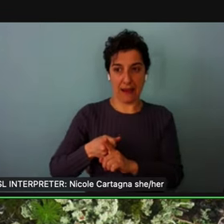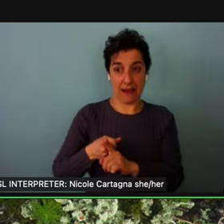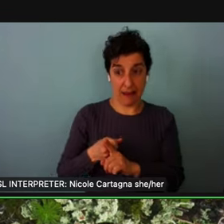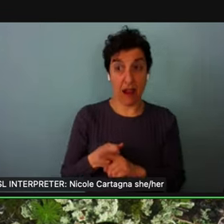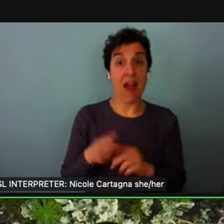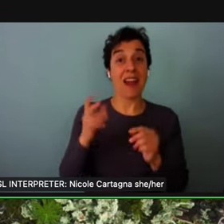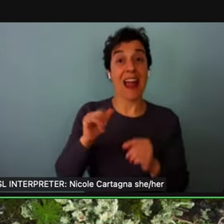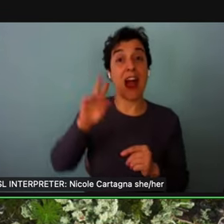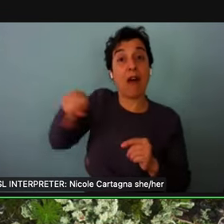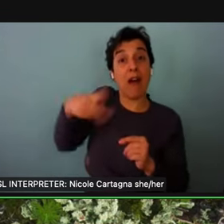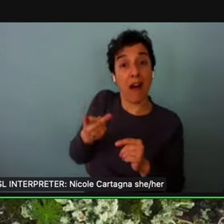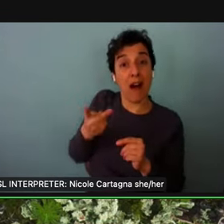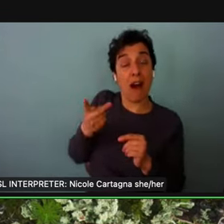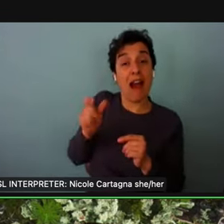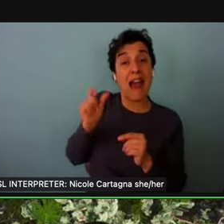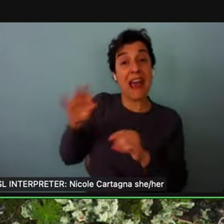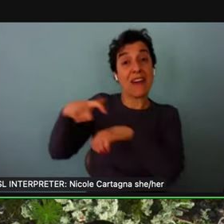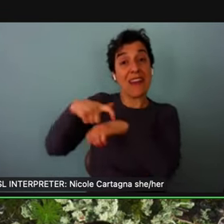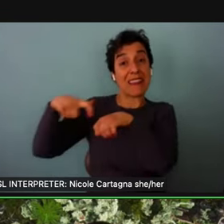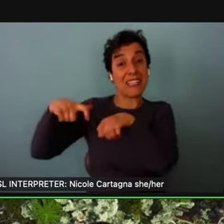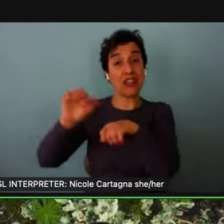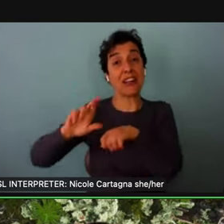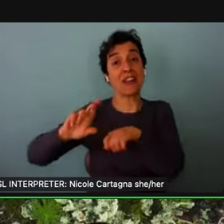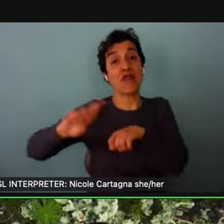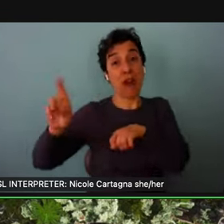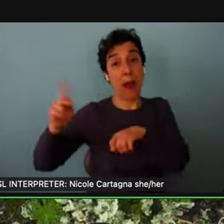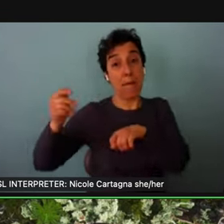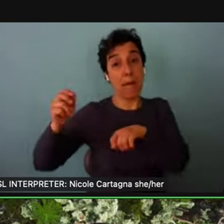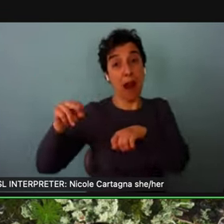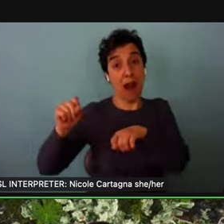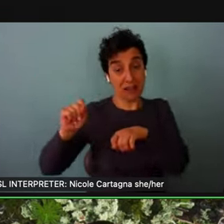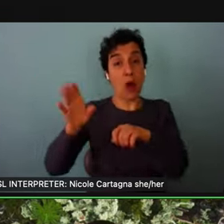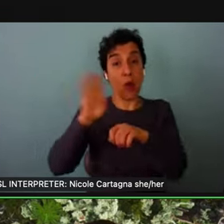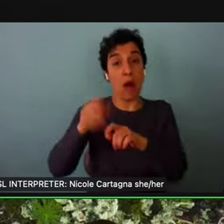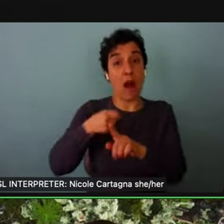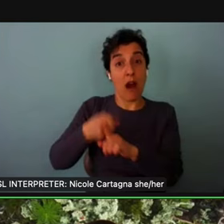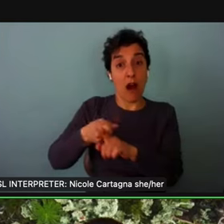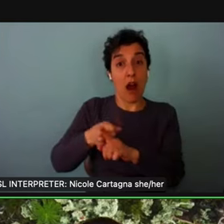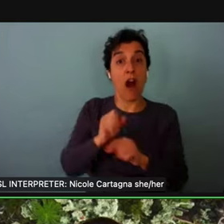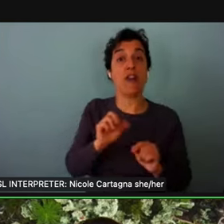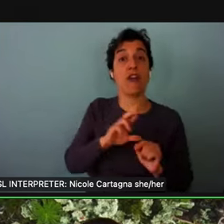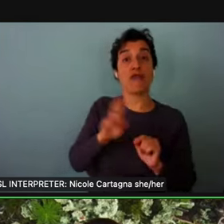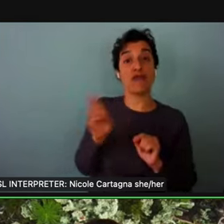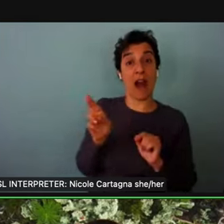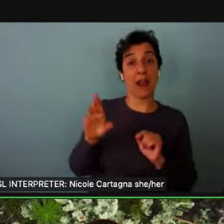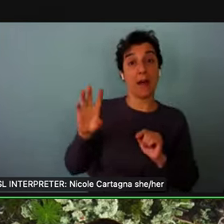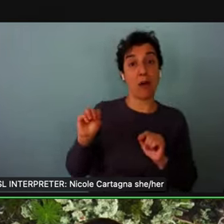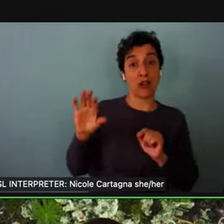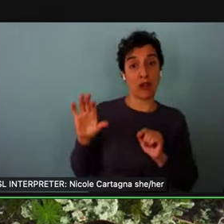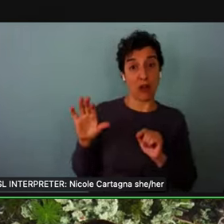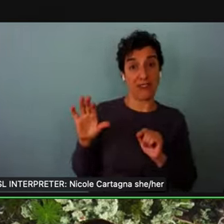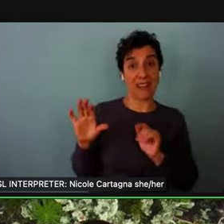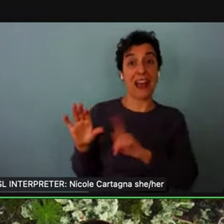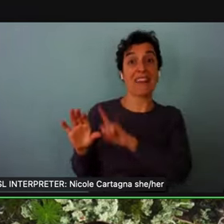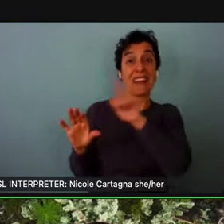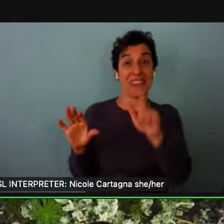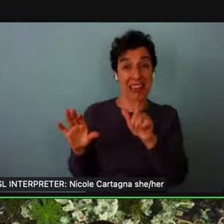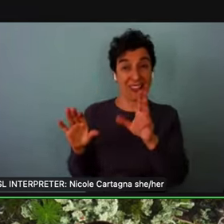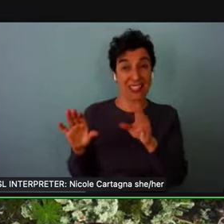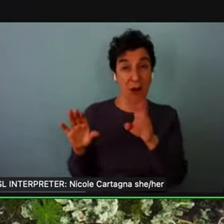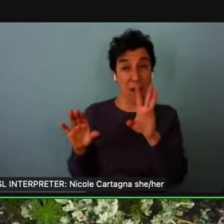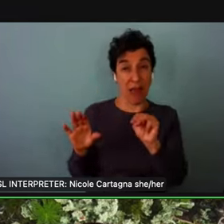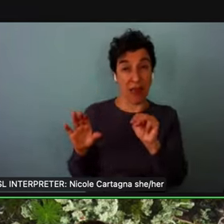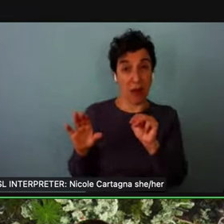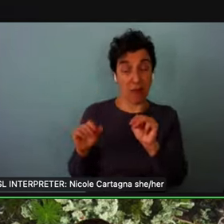Conversely, lesion in the right pons disrupt function connectivity between the right motor cortex and the left cerebellum,